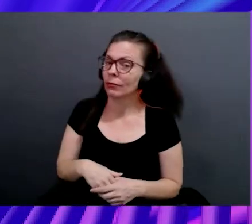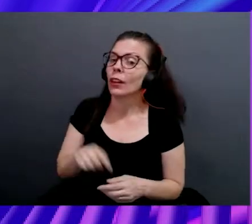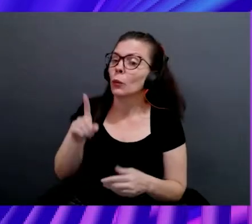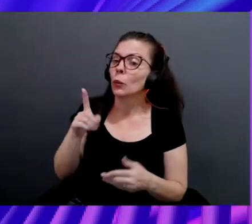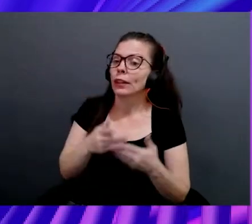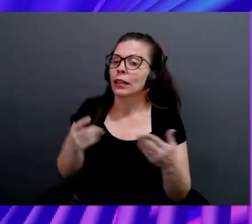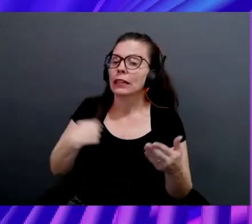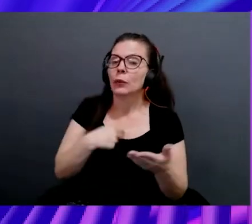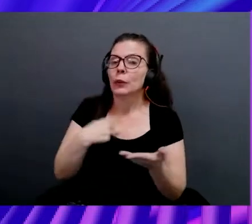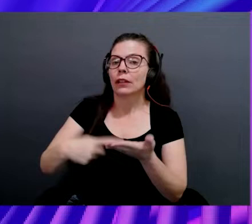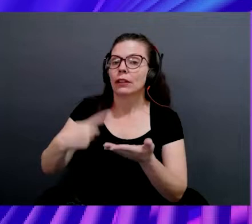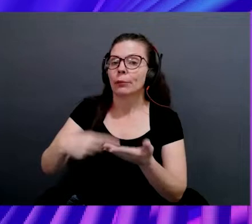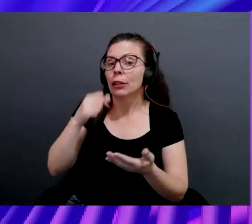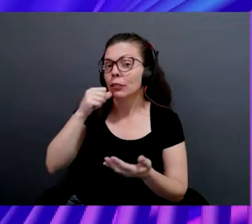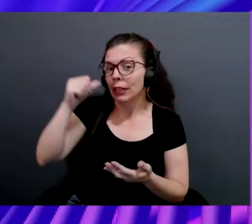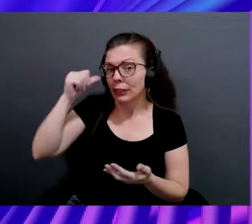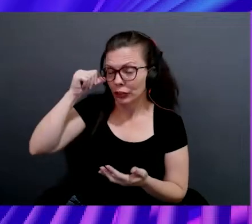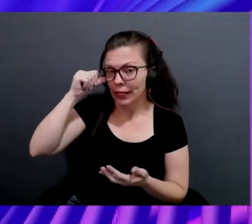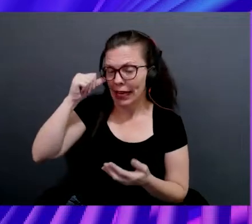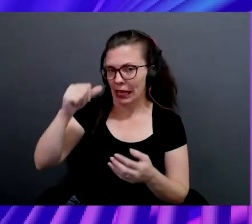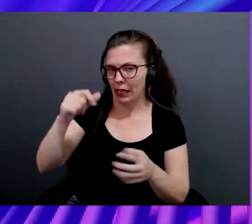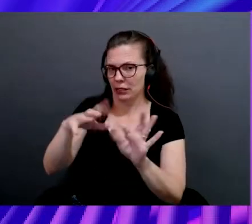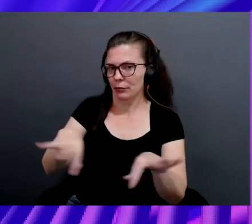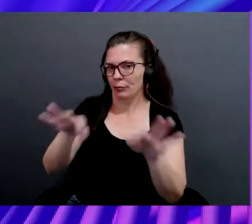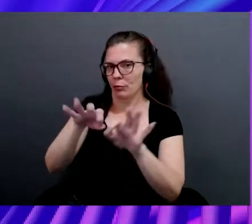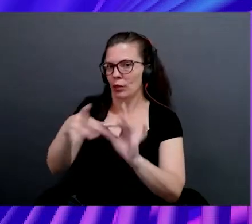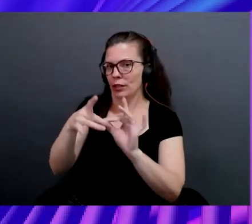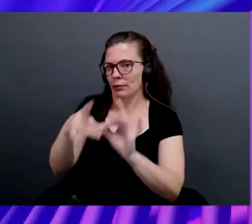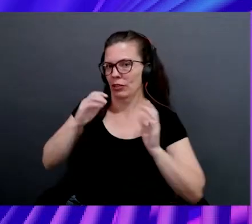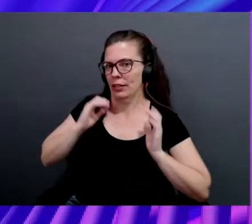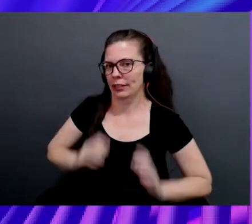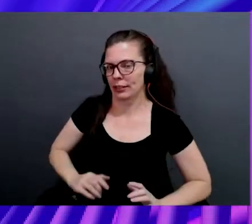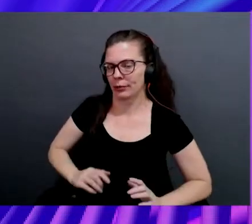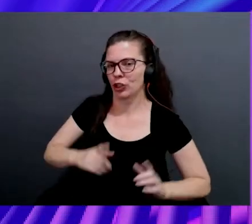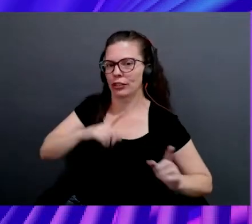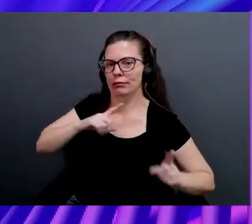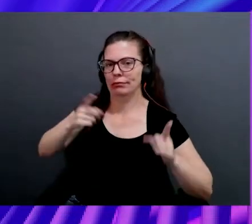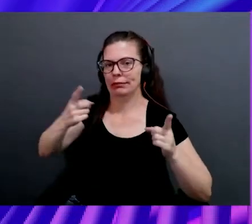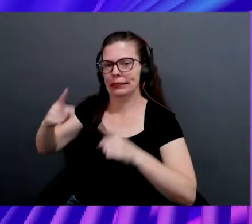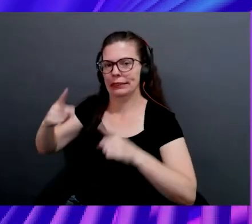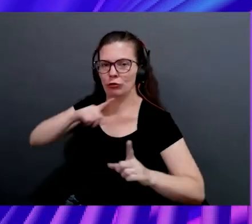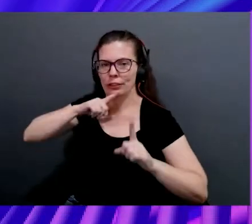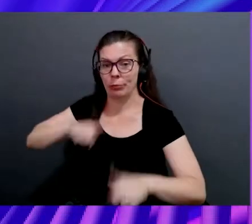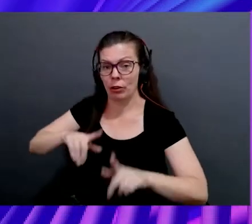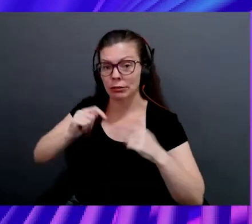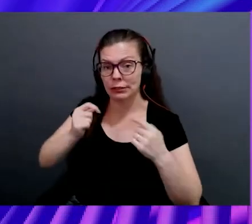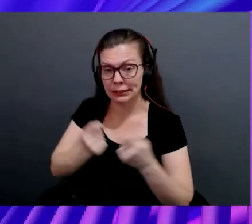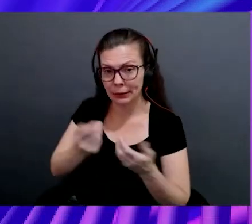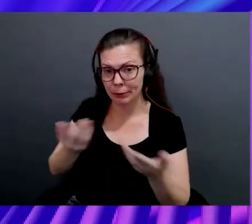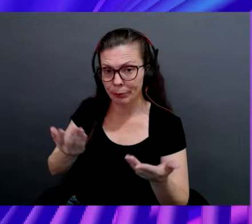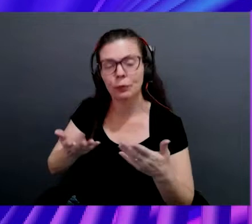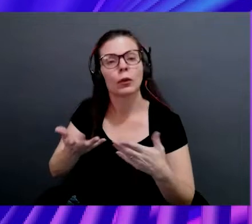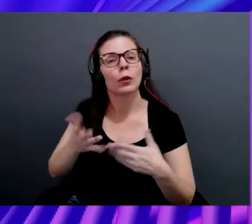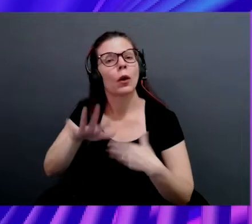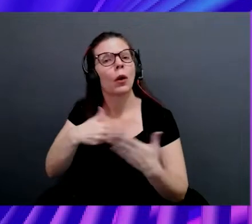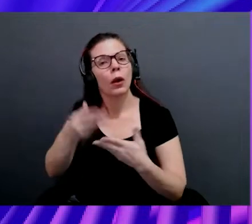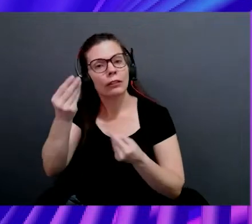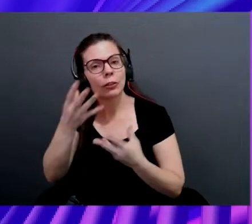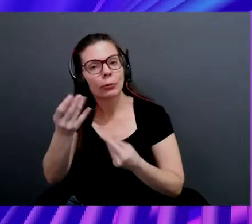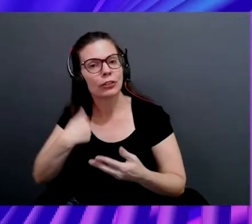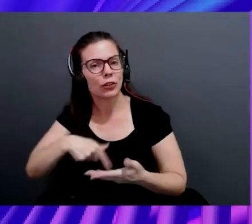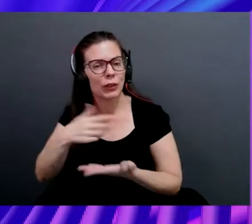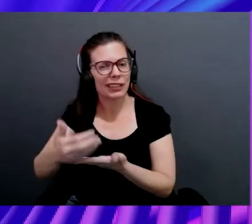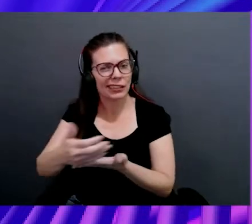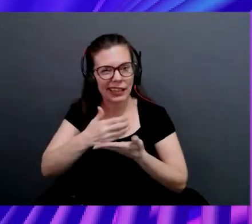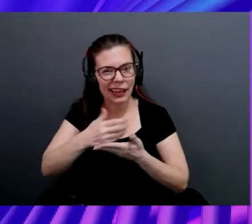about yesterday that was really important about the Customer Incident Response Team is all of the information and what we gather from working on